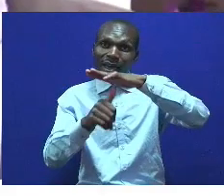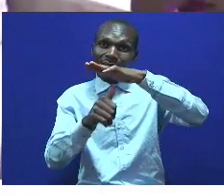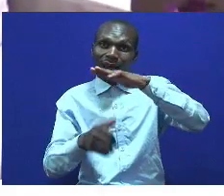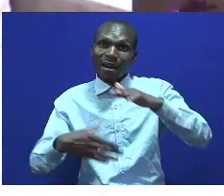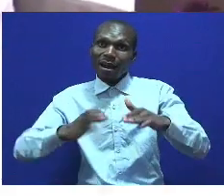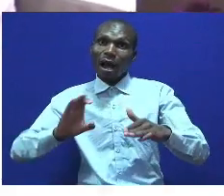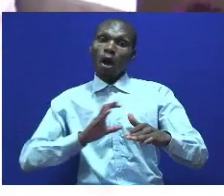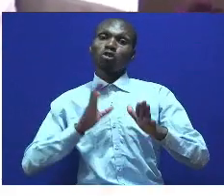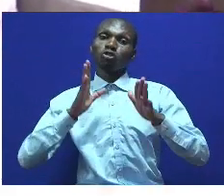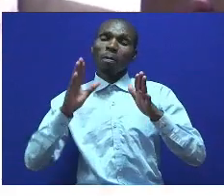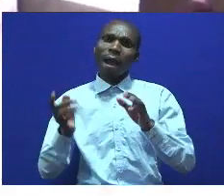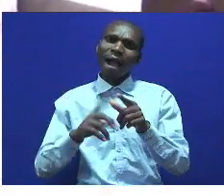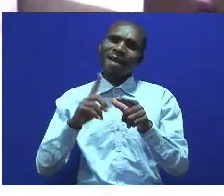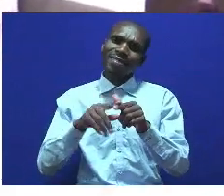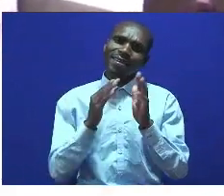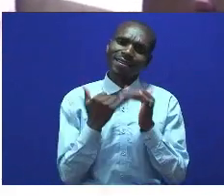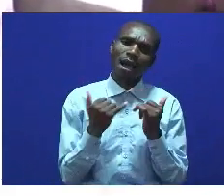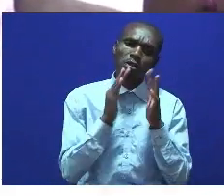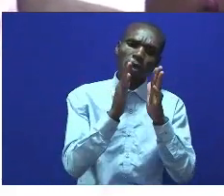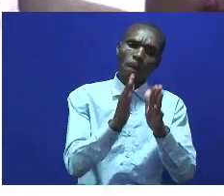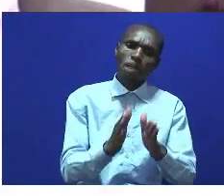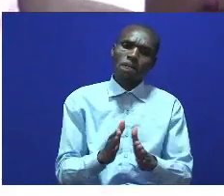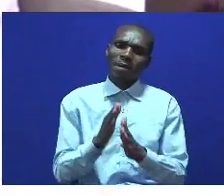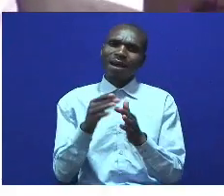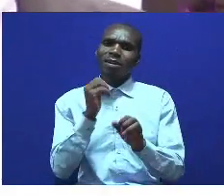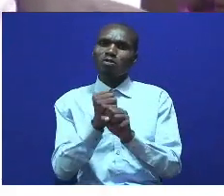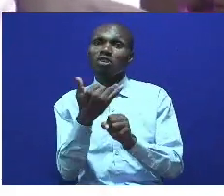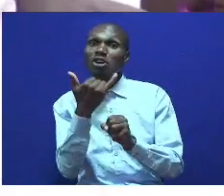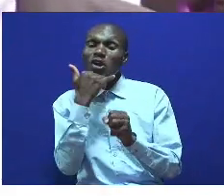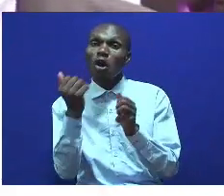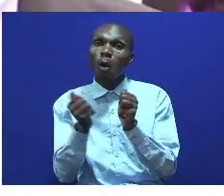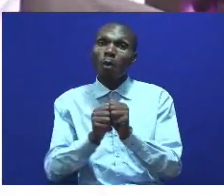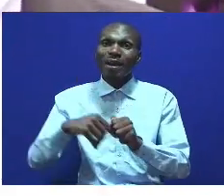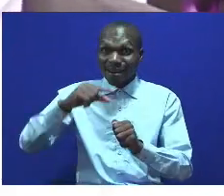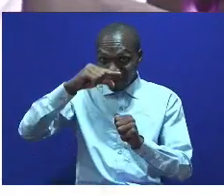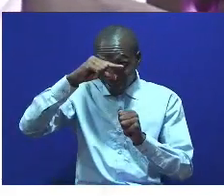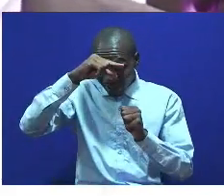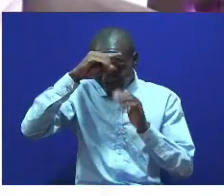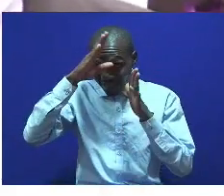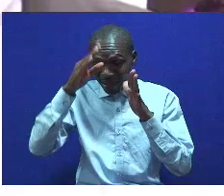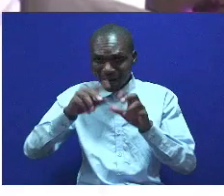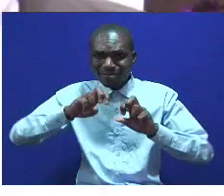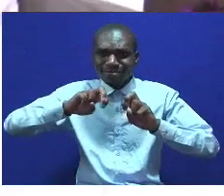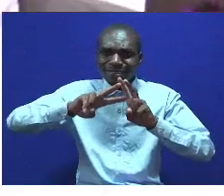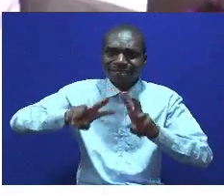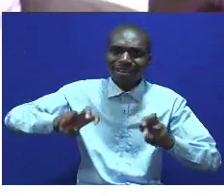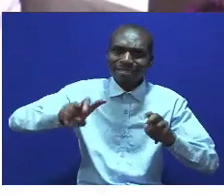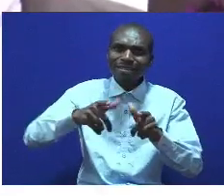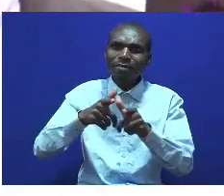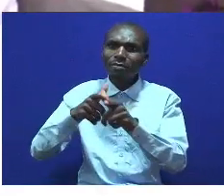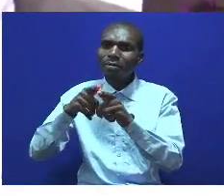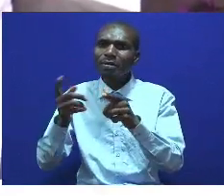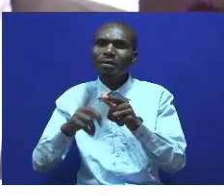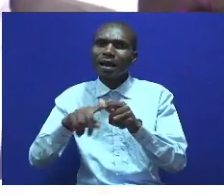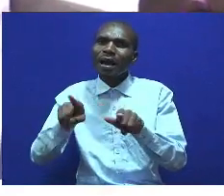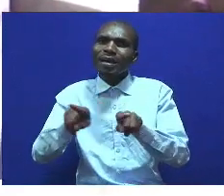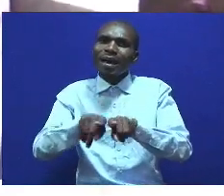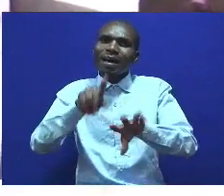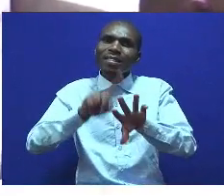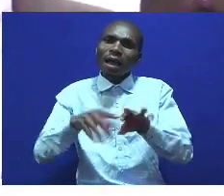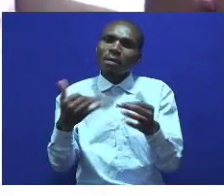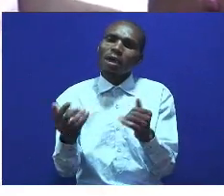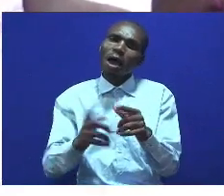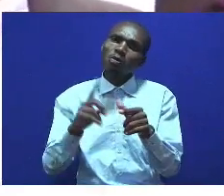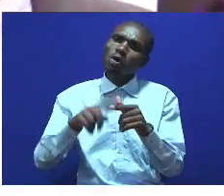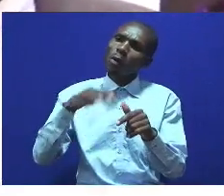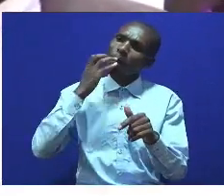Cassis, are now planning a diversionary raid on the governor's residence in the guise of searching for firearms. We take this opportunity to condemn